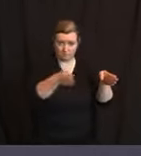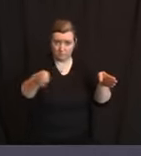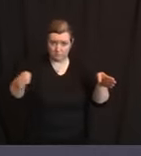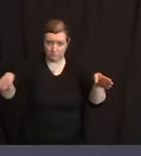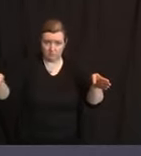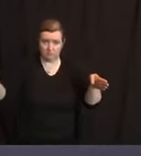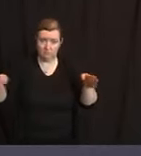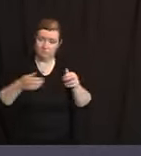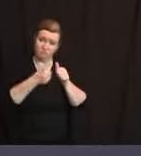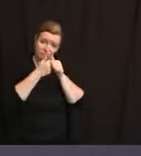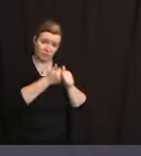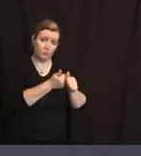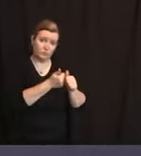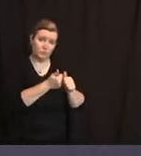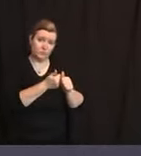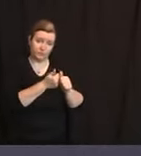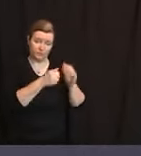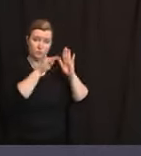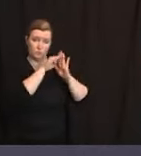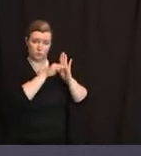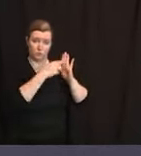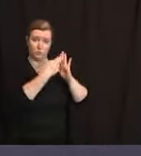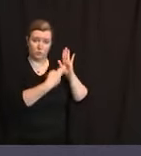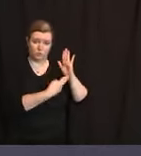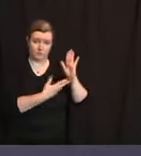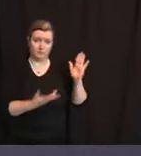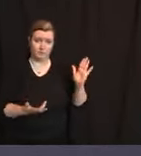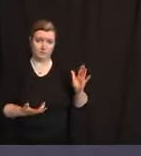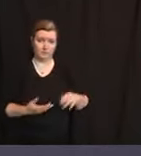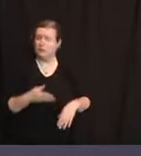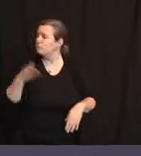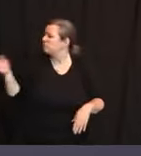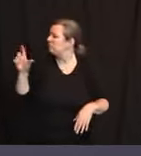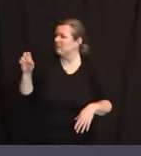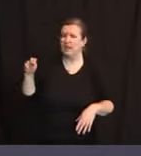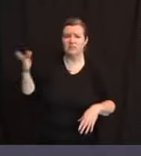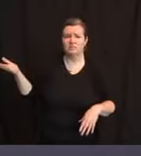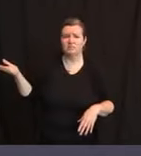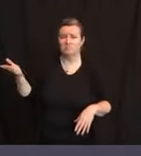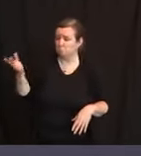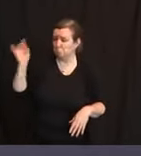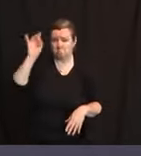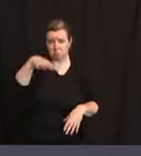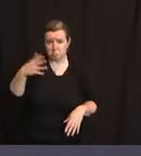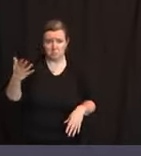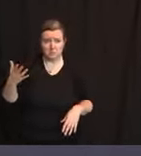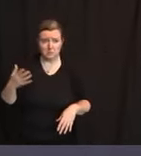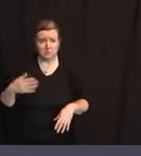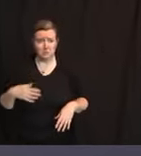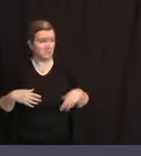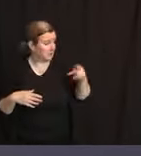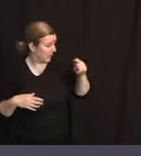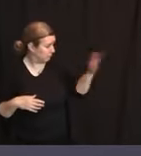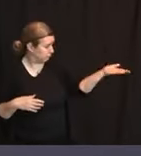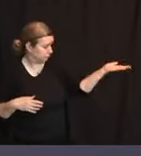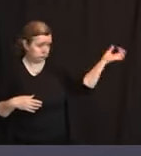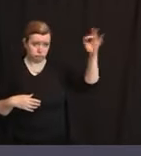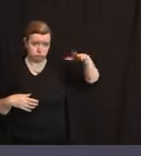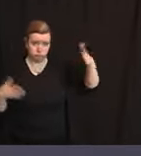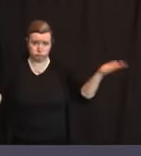can. And with that, I'll ask Len just real briefly, and then Pat, how you see enforcing, how you see